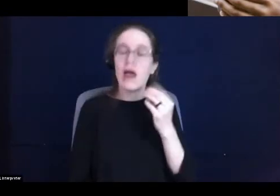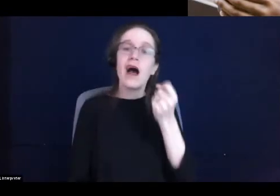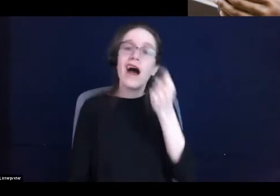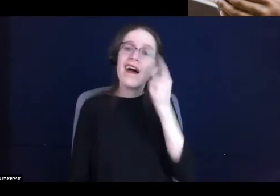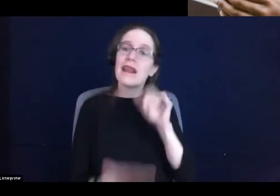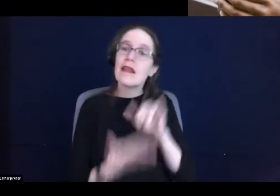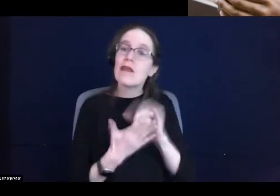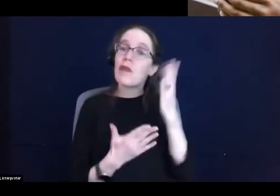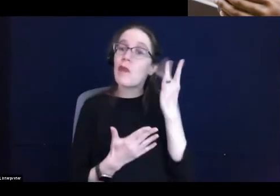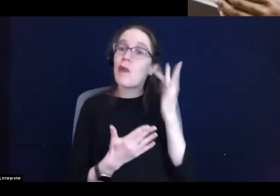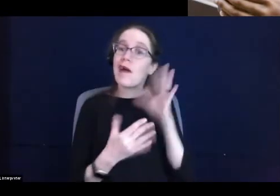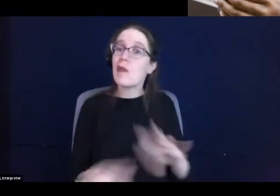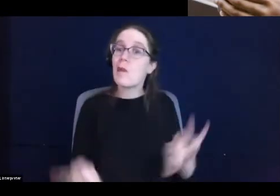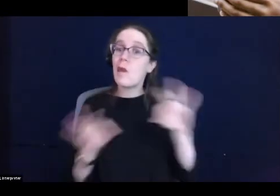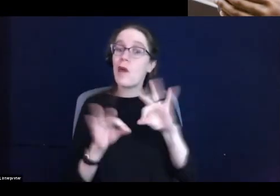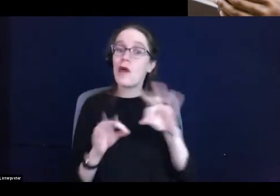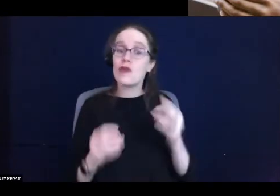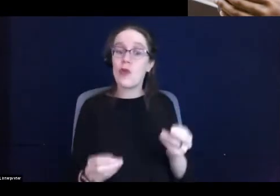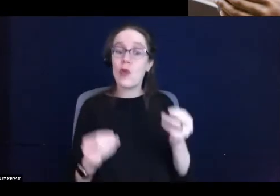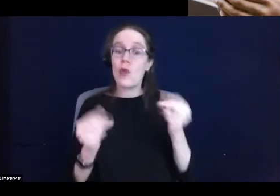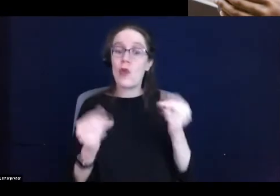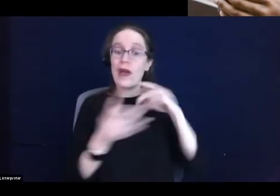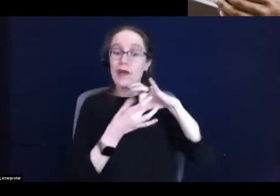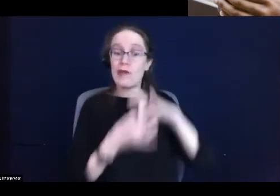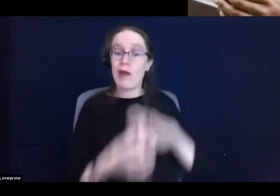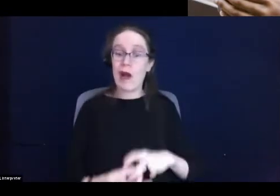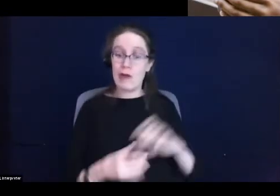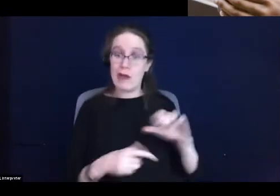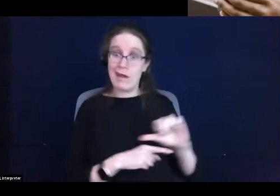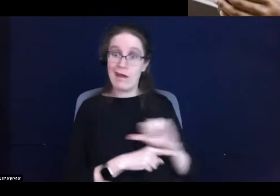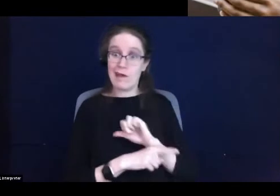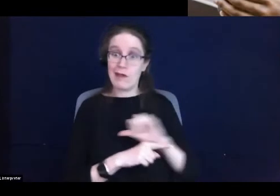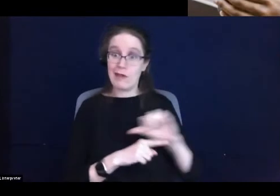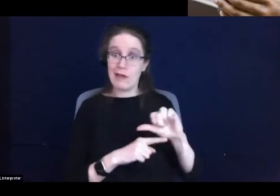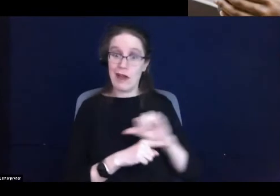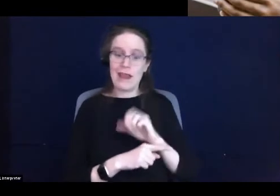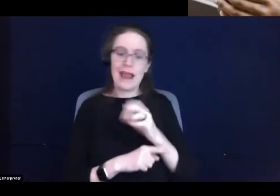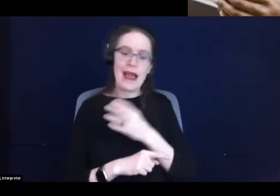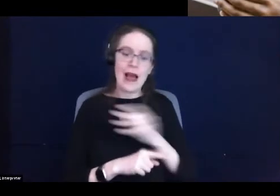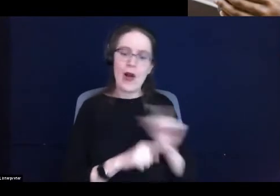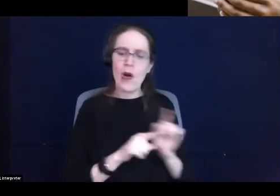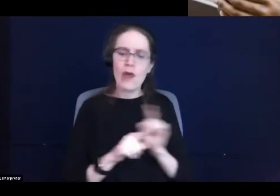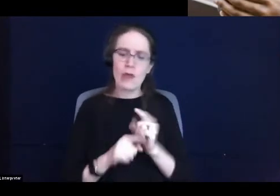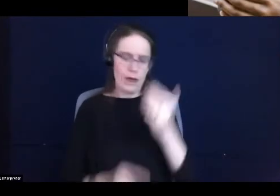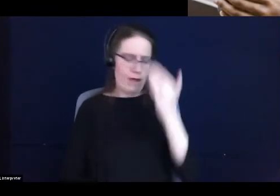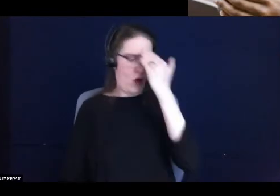explore with survivors, but also to have knowledge of more long-term healing modalities.